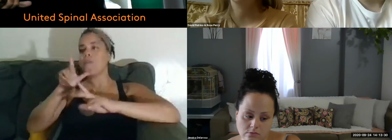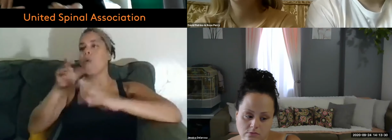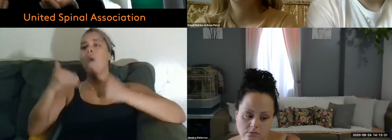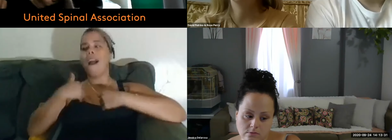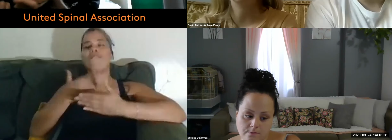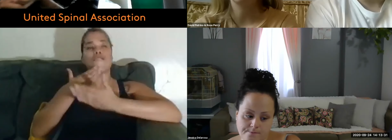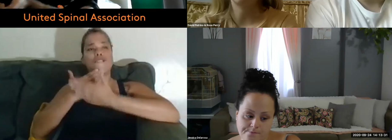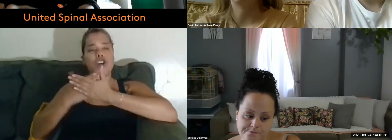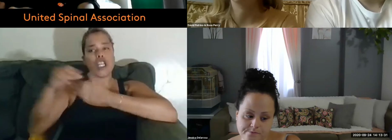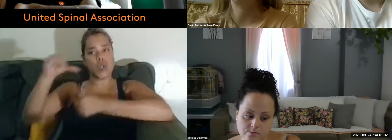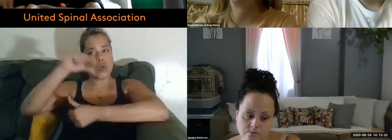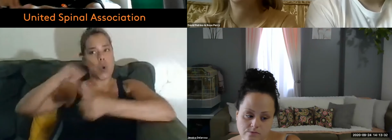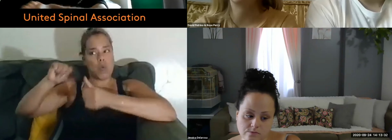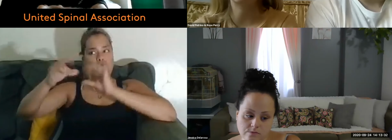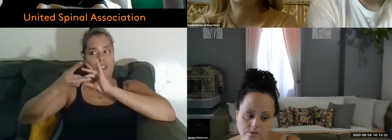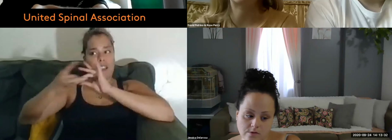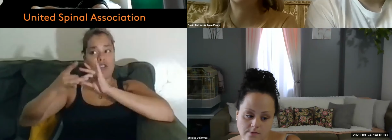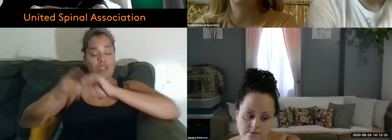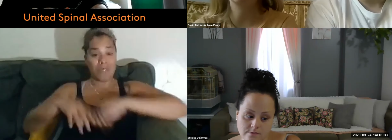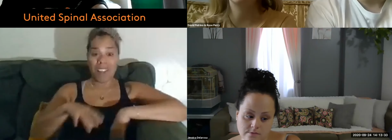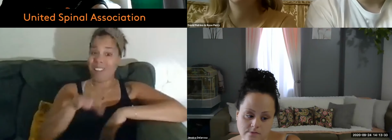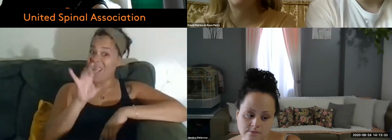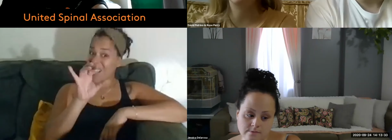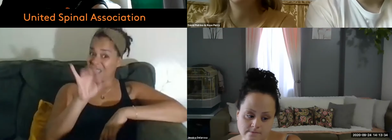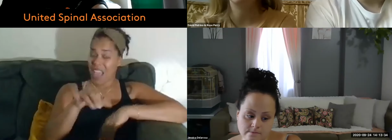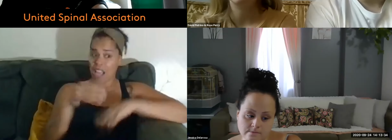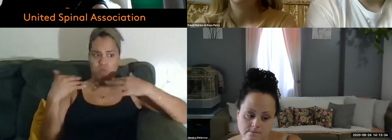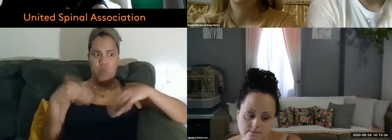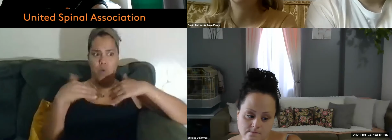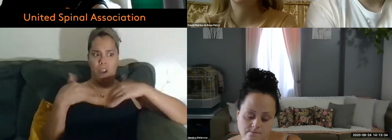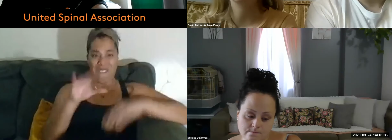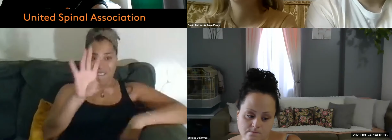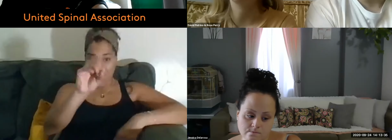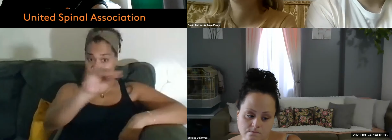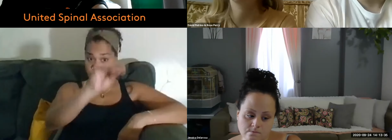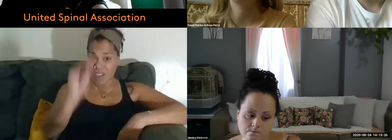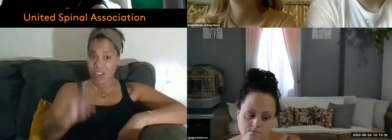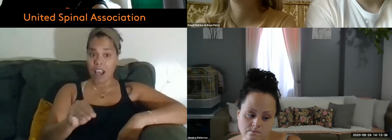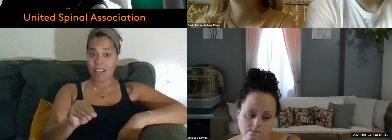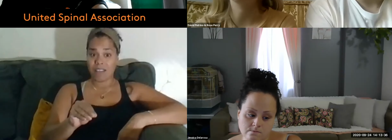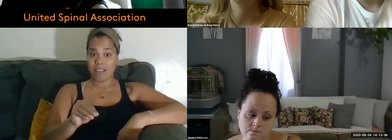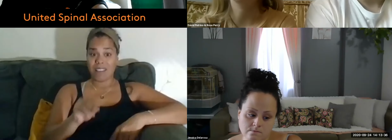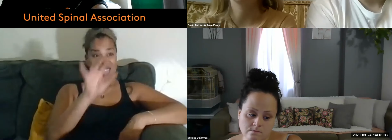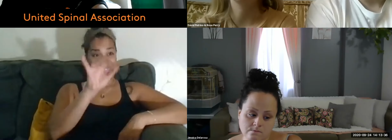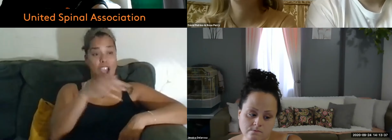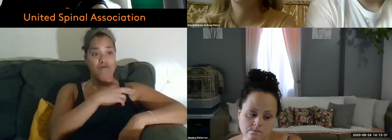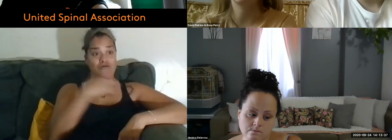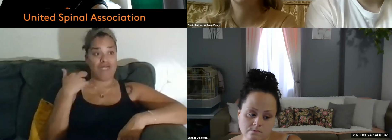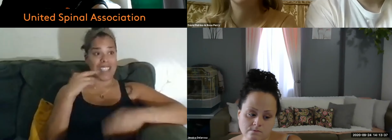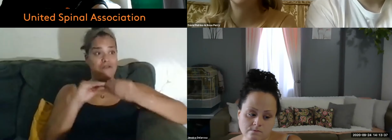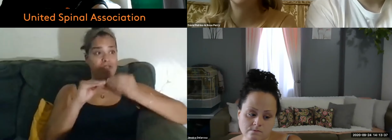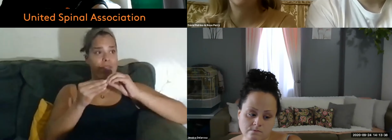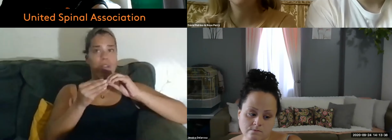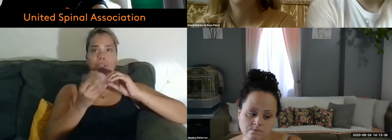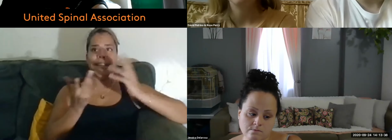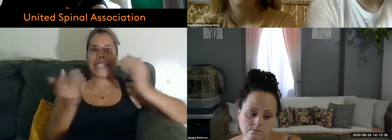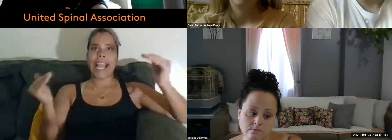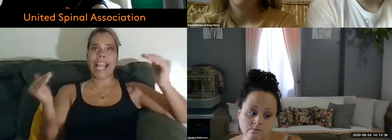And that's a huge amount, 50%. That risk factor is actually equivalent to smoking 15 cigarettes a